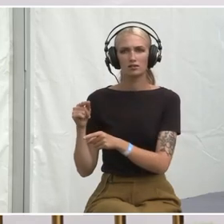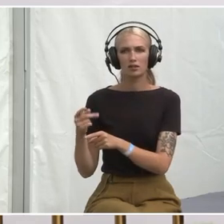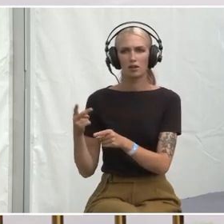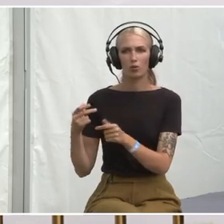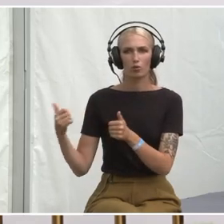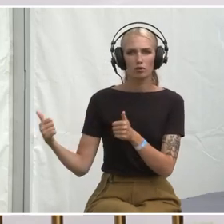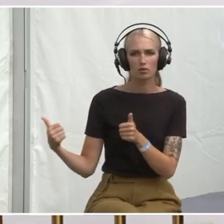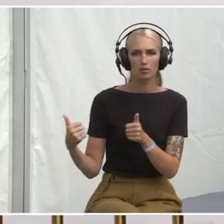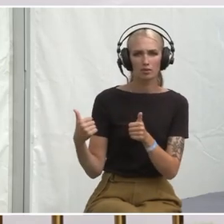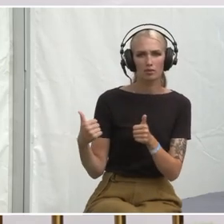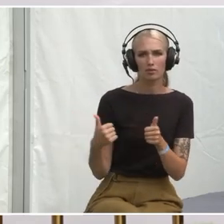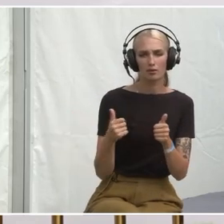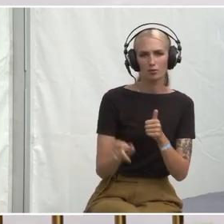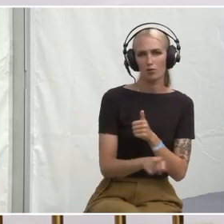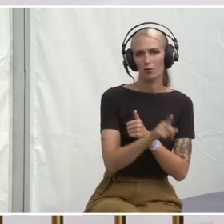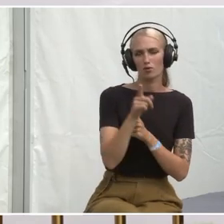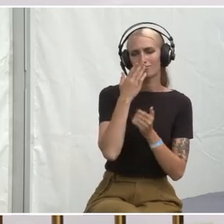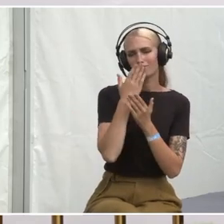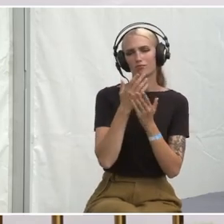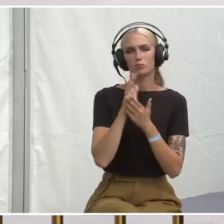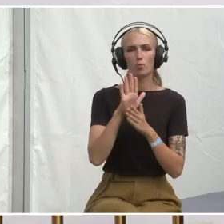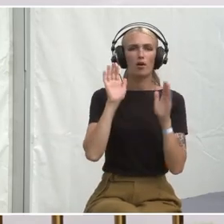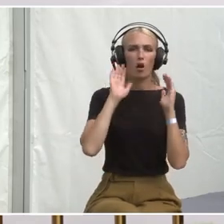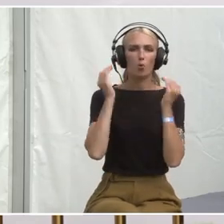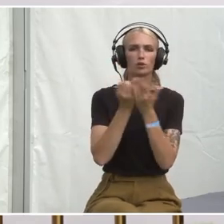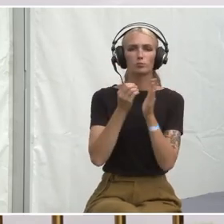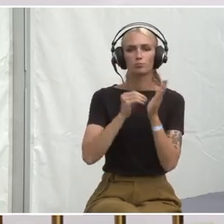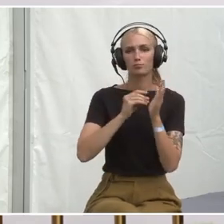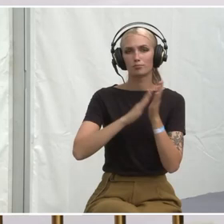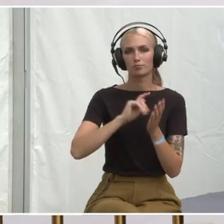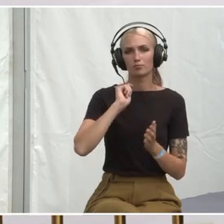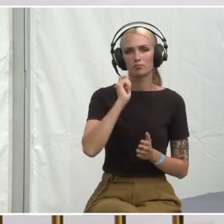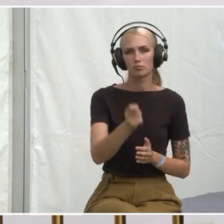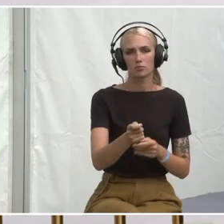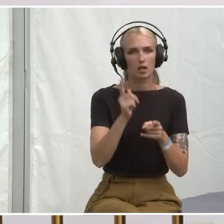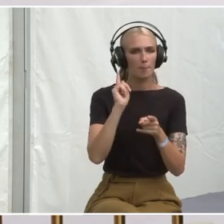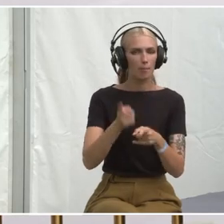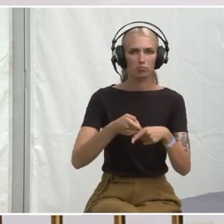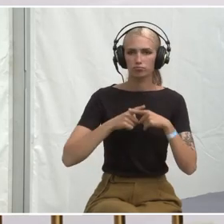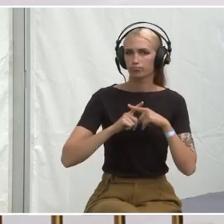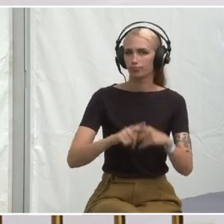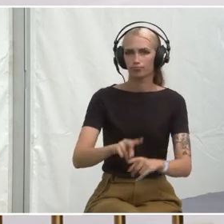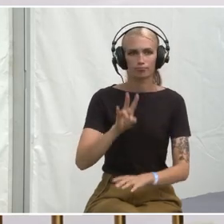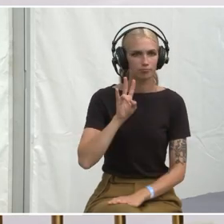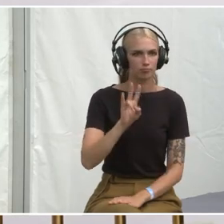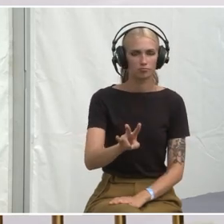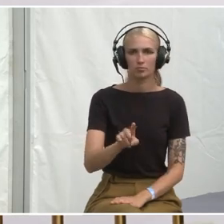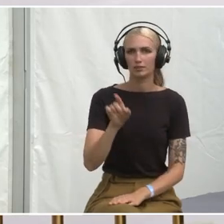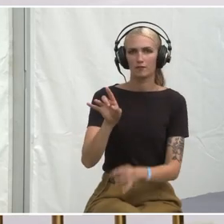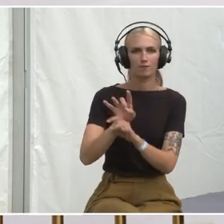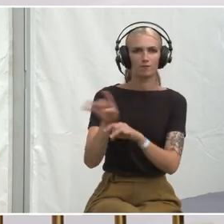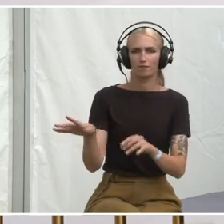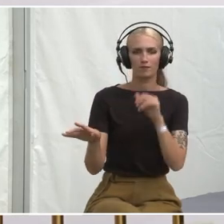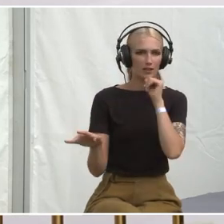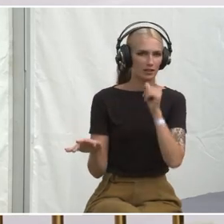been diagnosed as a autism spectrum, you have to deal with that for the rest of your life. You can't get rid of it. So